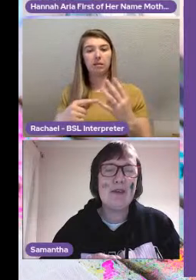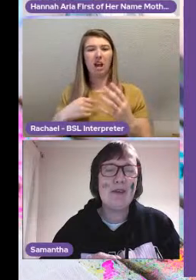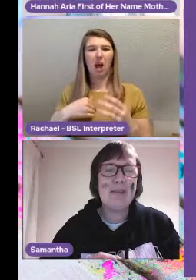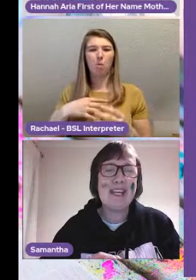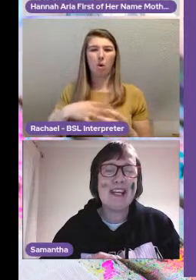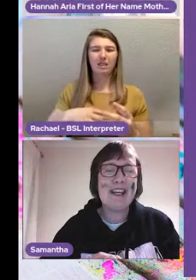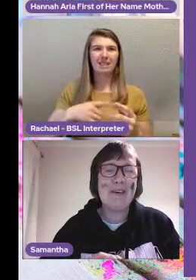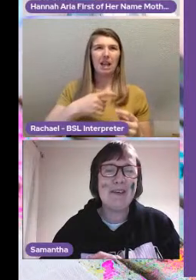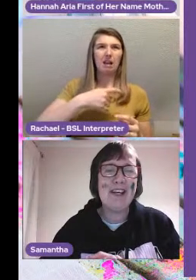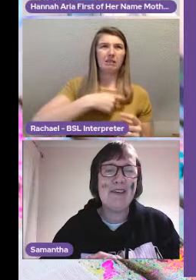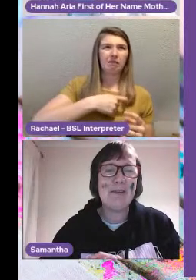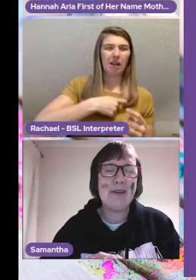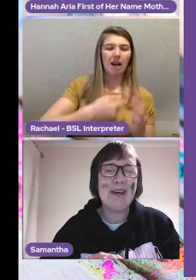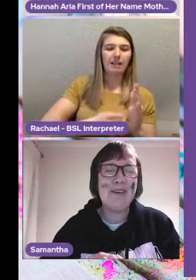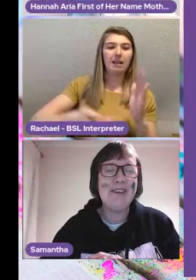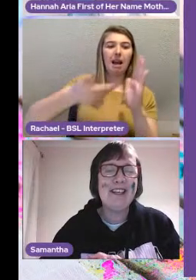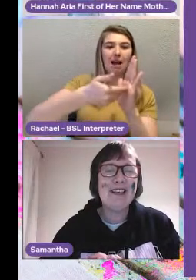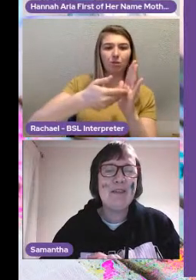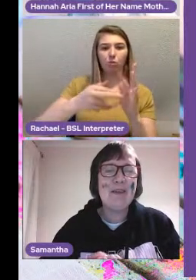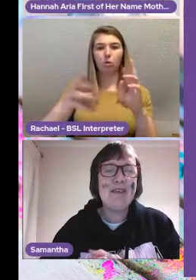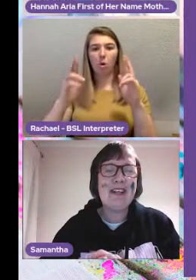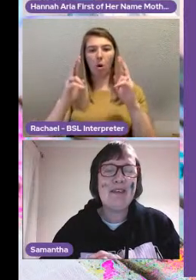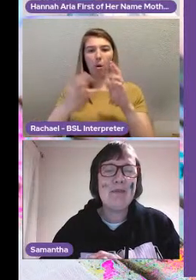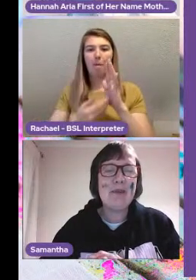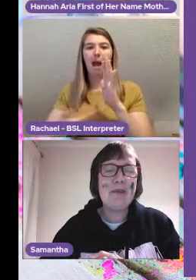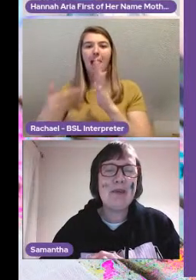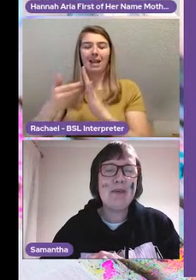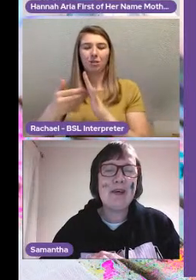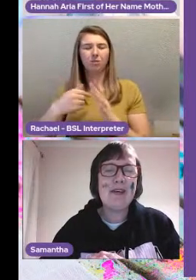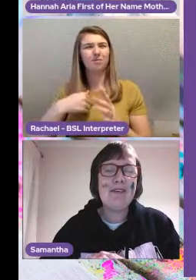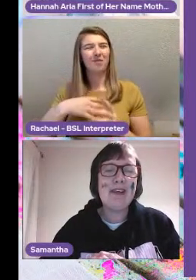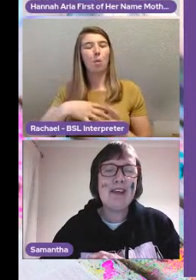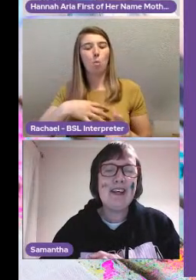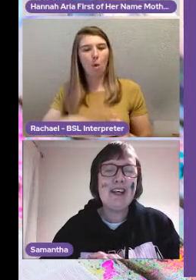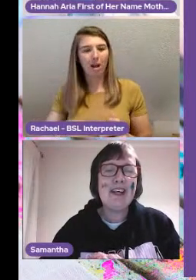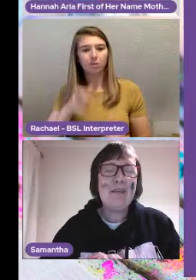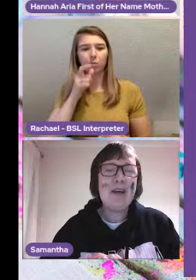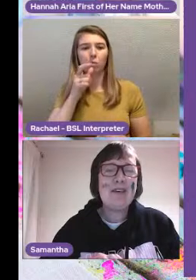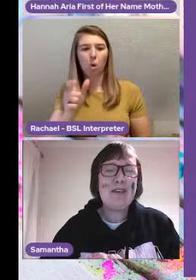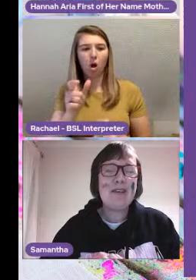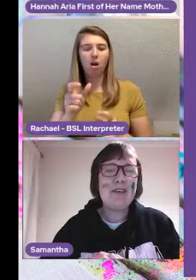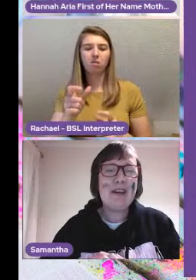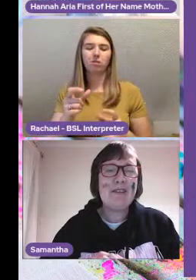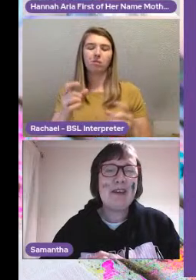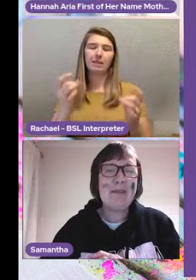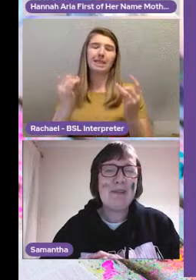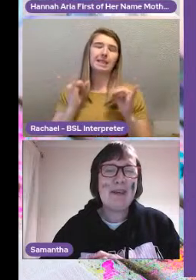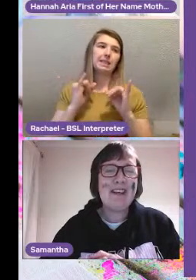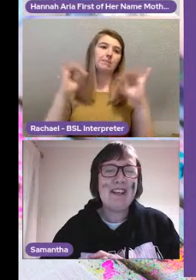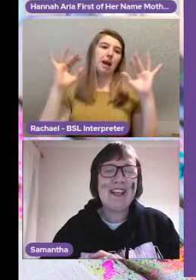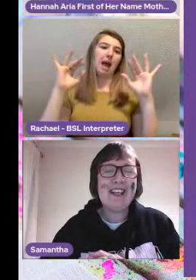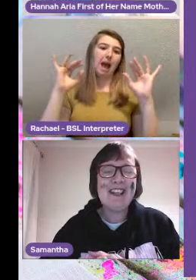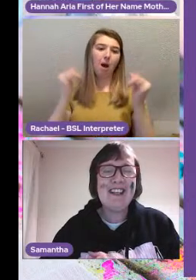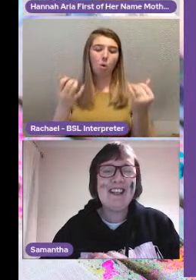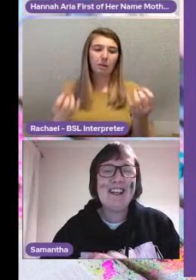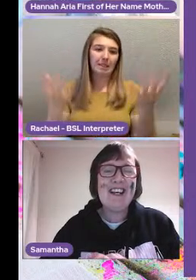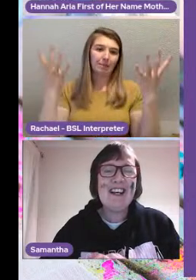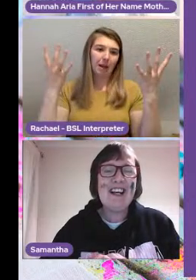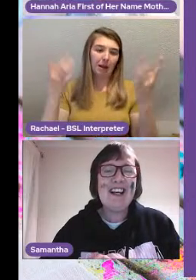no chance of me getting that on there as well. But I think they're appropriate words. It might have overcrowded it a bit as well, I